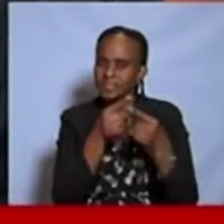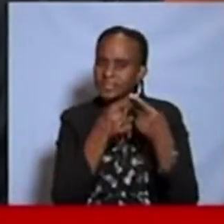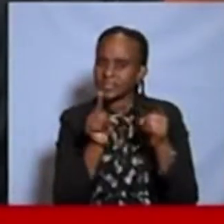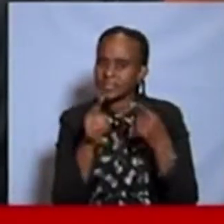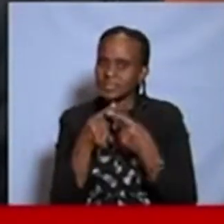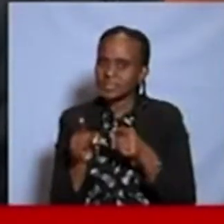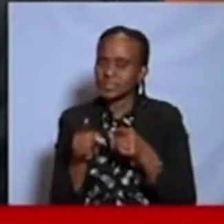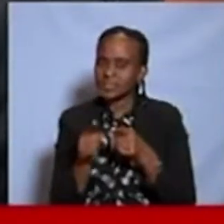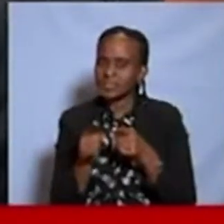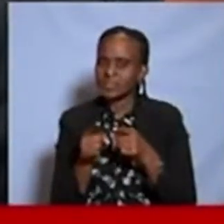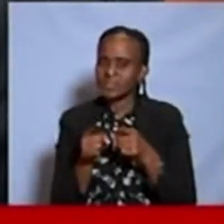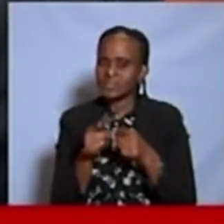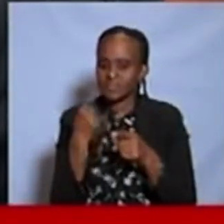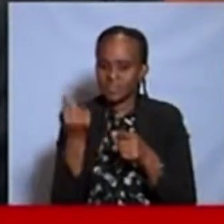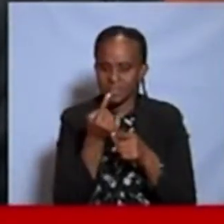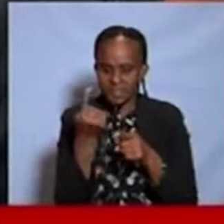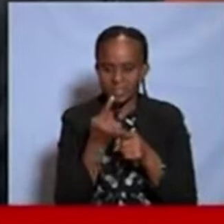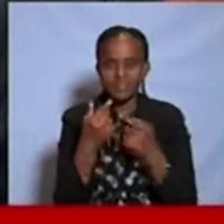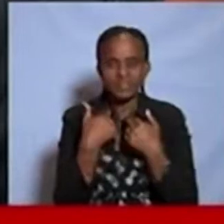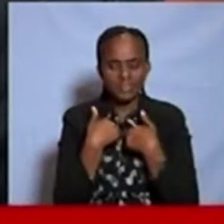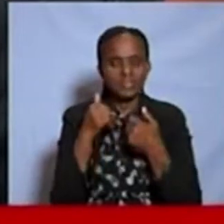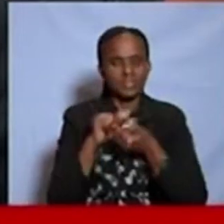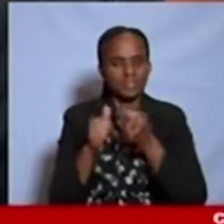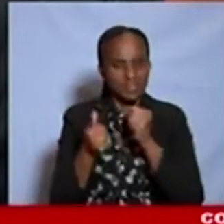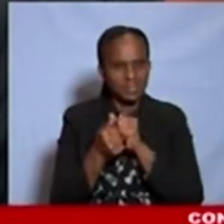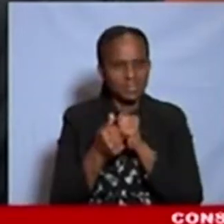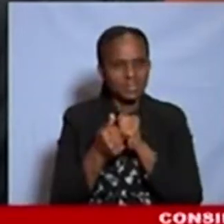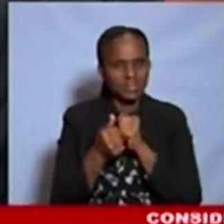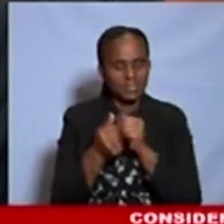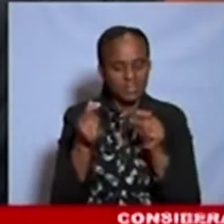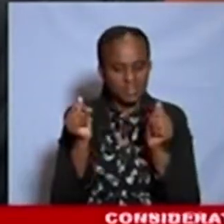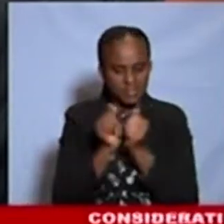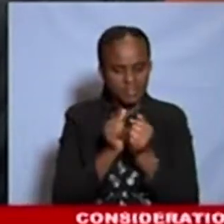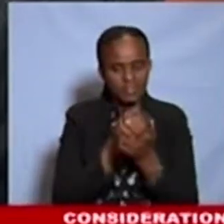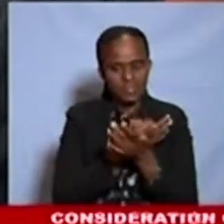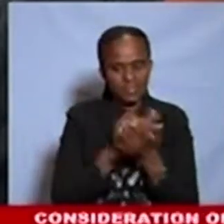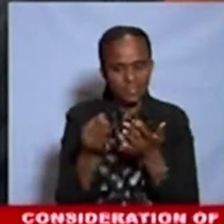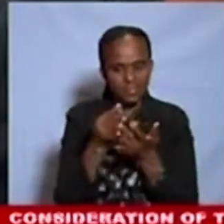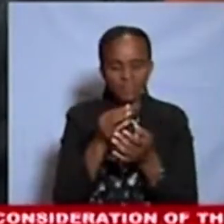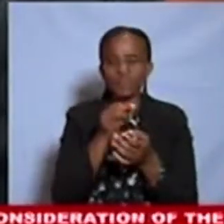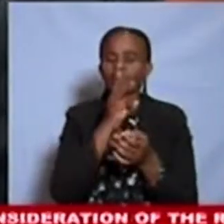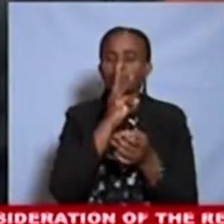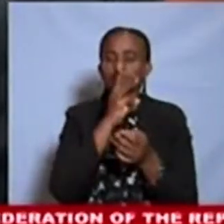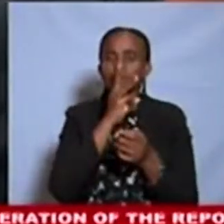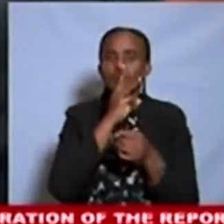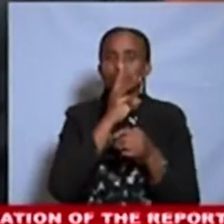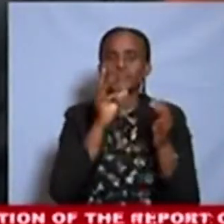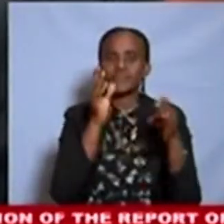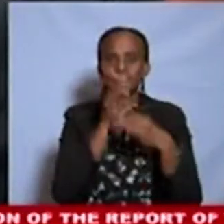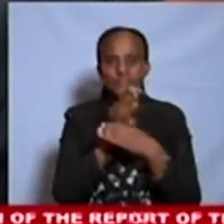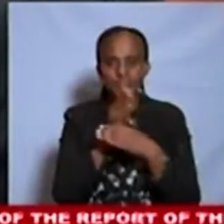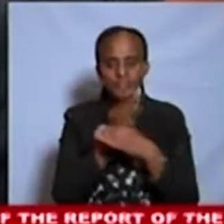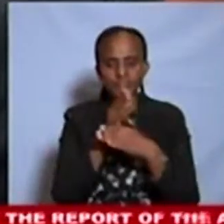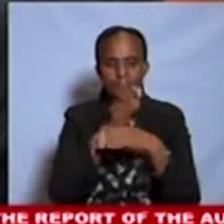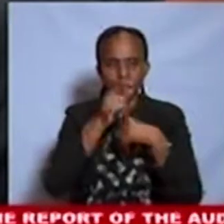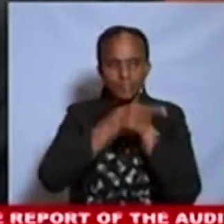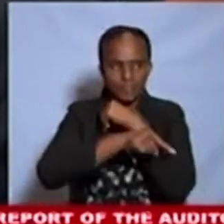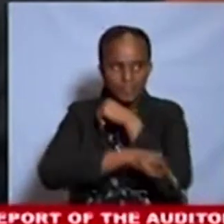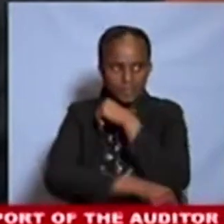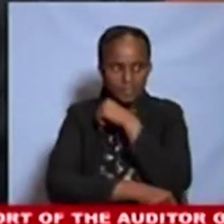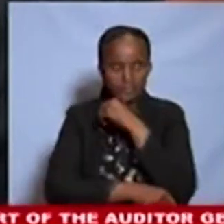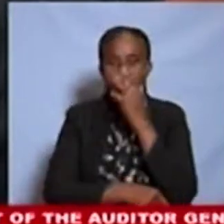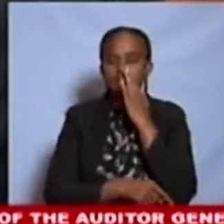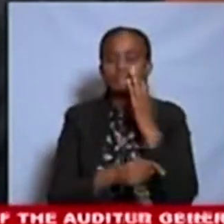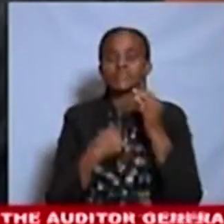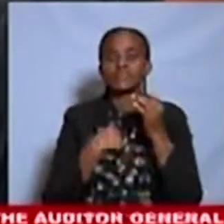variance was mainly affected by the failure to drill commercial boreholes?